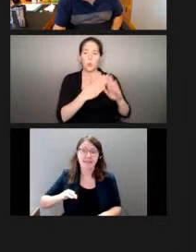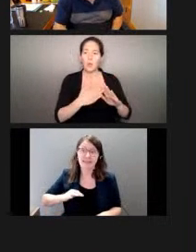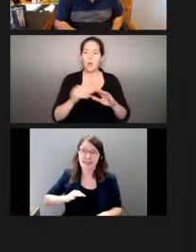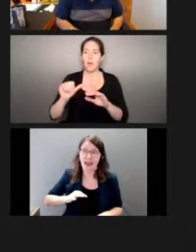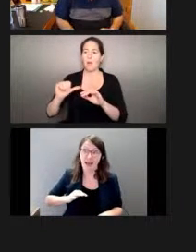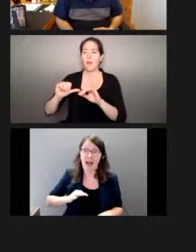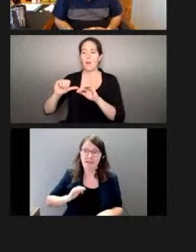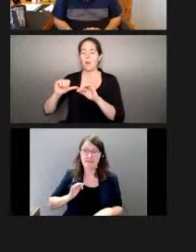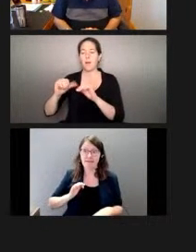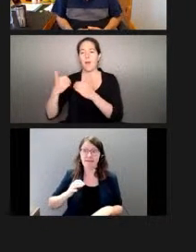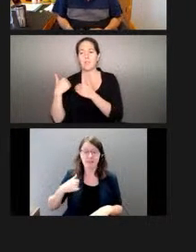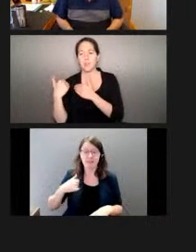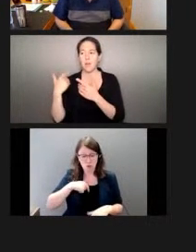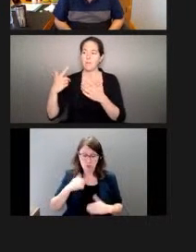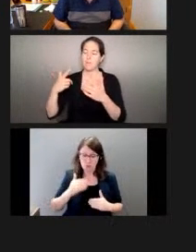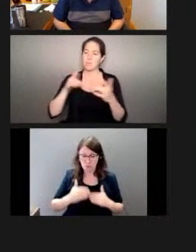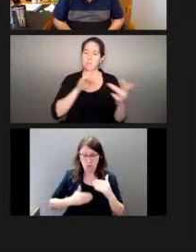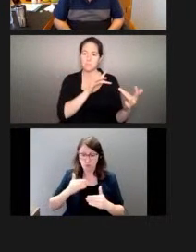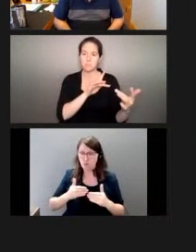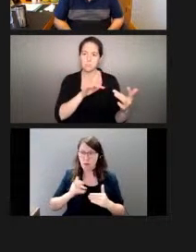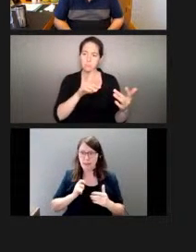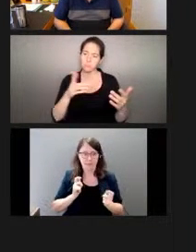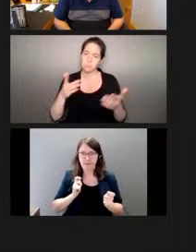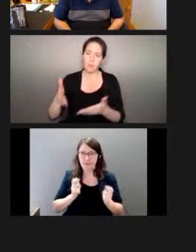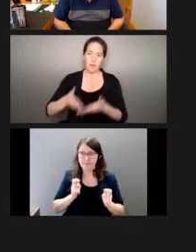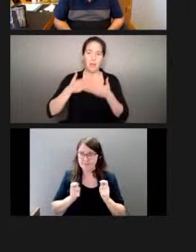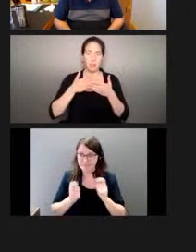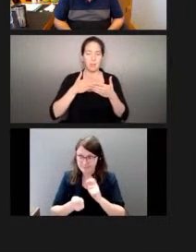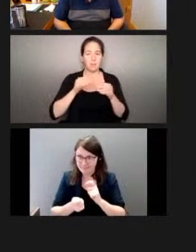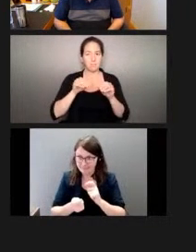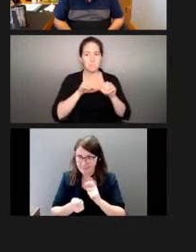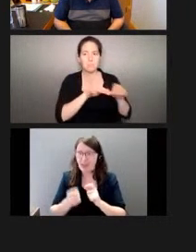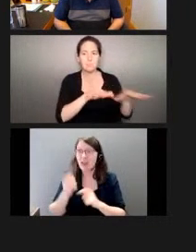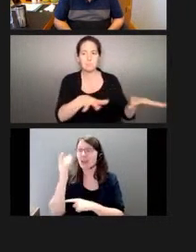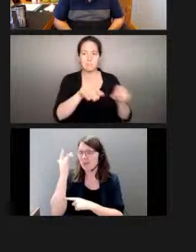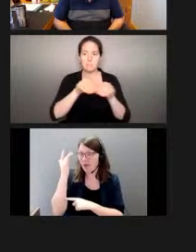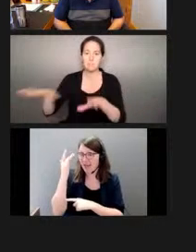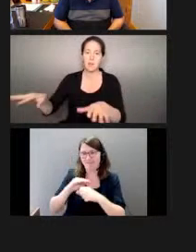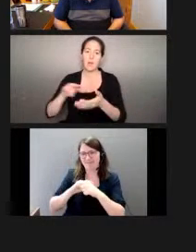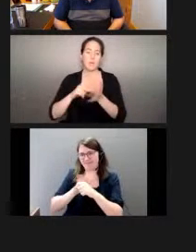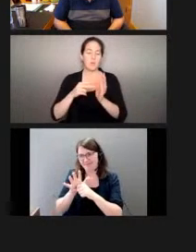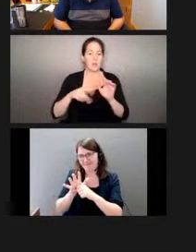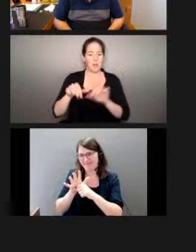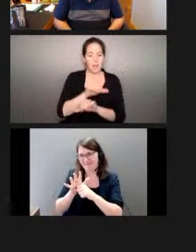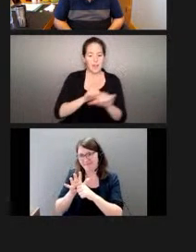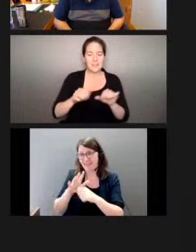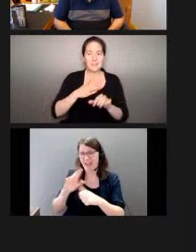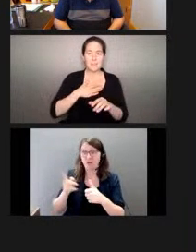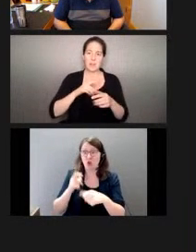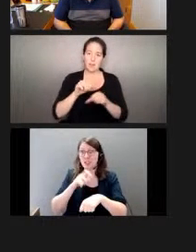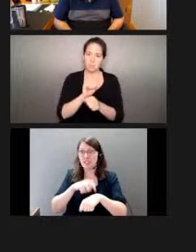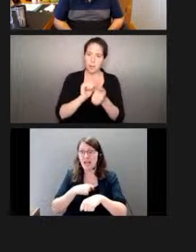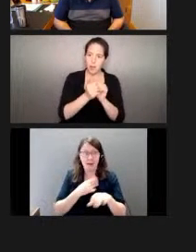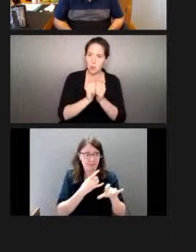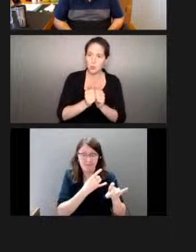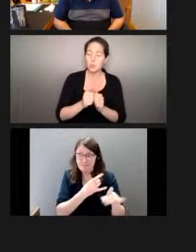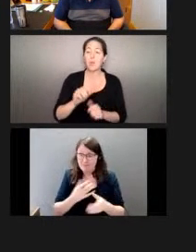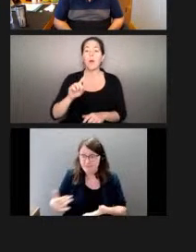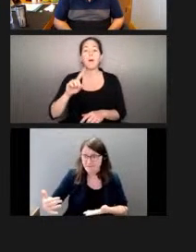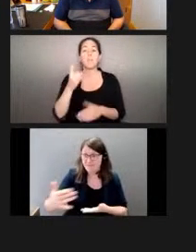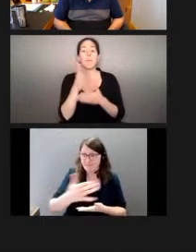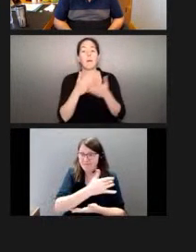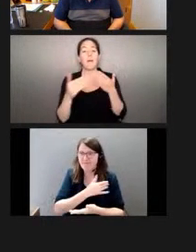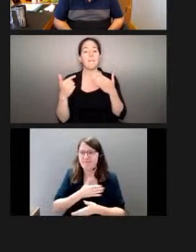planned activities. We did start engagement series 1 right after the pandemic hit, and we had stay-at-home orders in place. So as